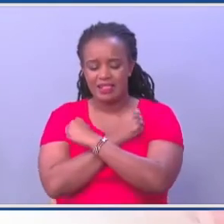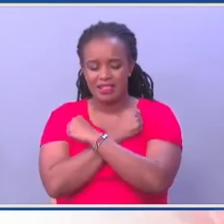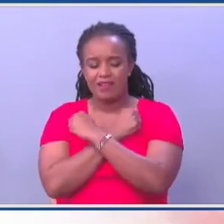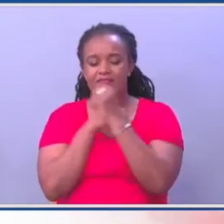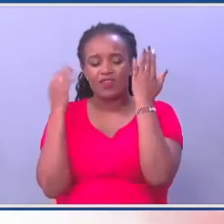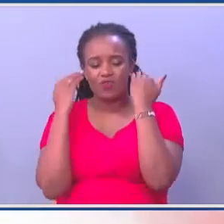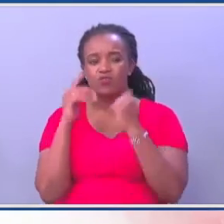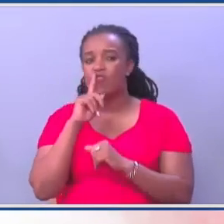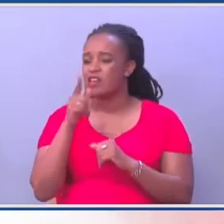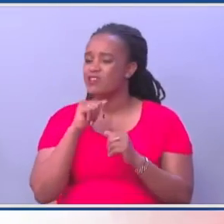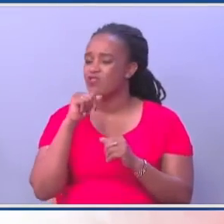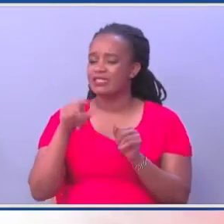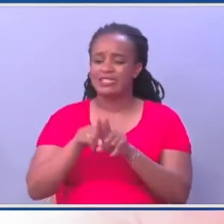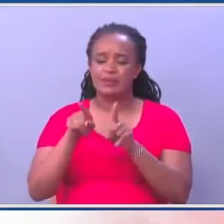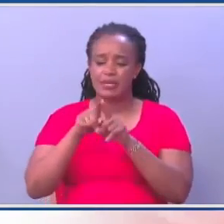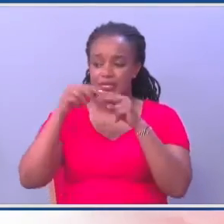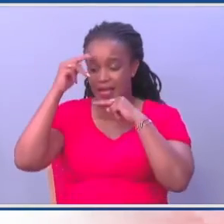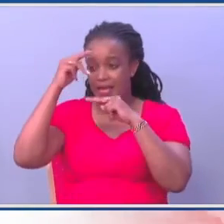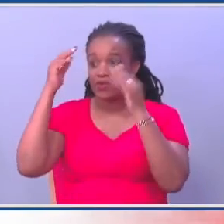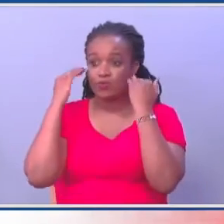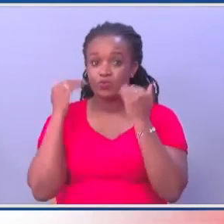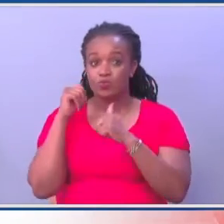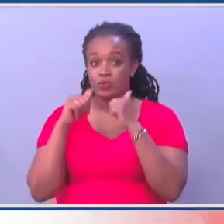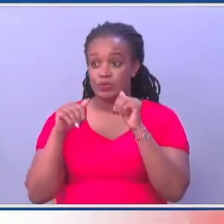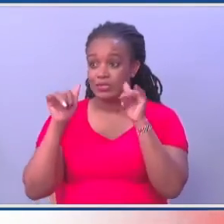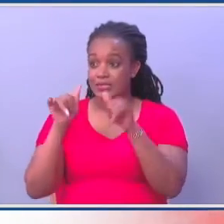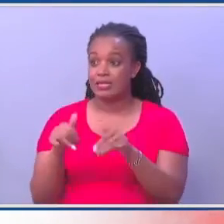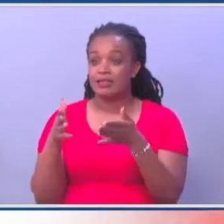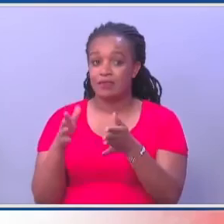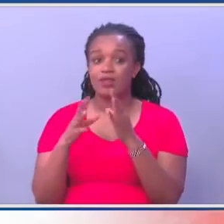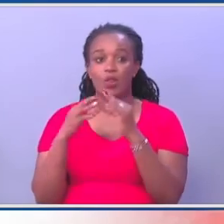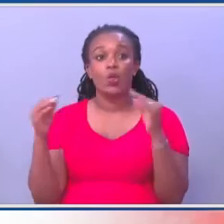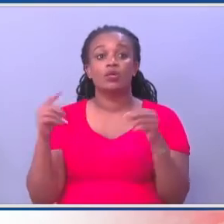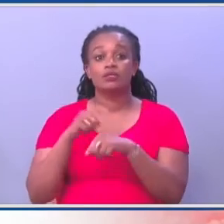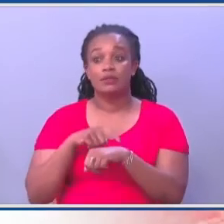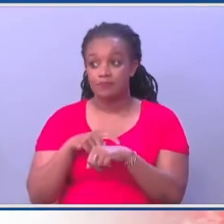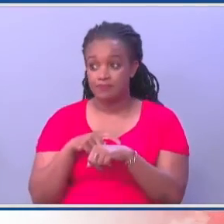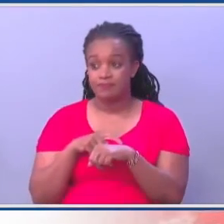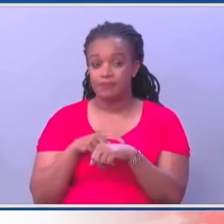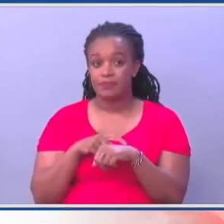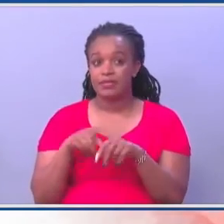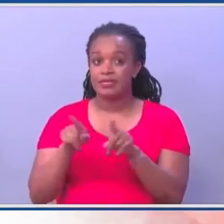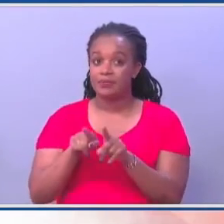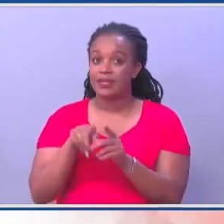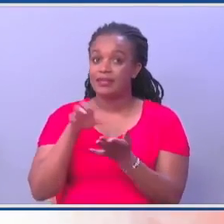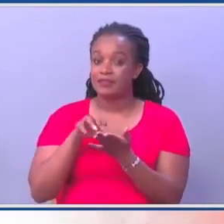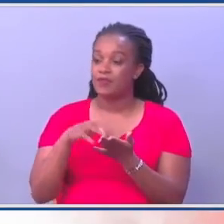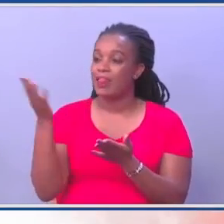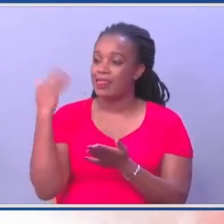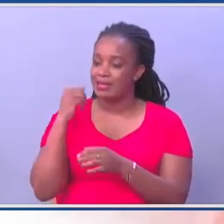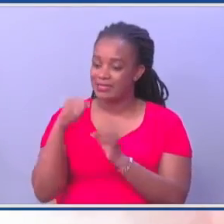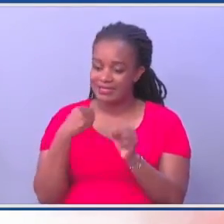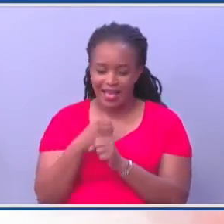cases. It's not like the High Court where Wetangula has tied up everything. Even that case he took there last year is yet to be heard. We don't even have a mention